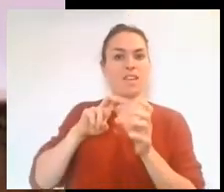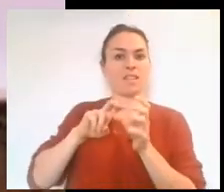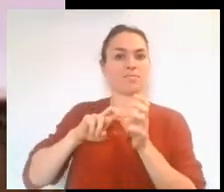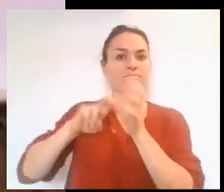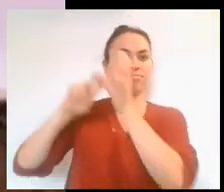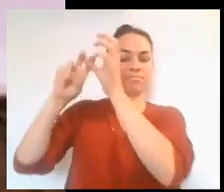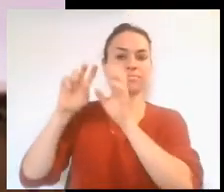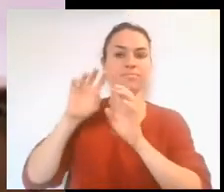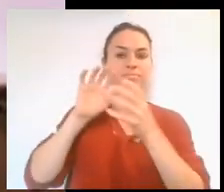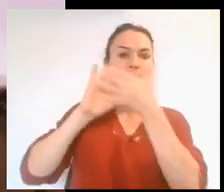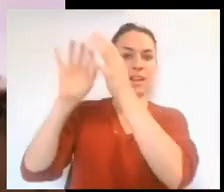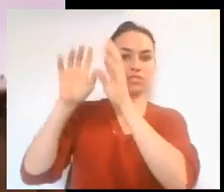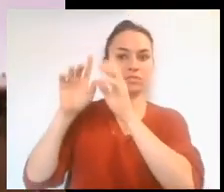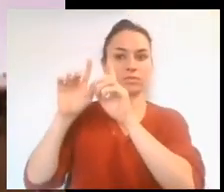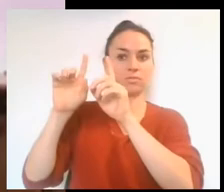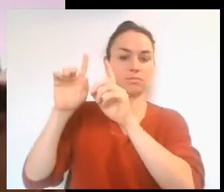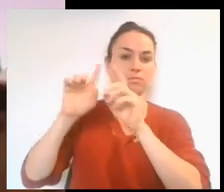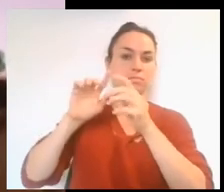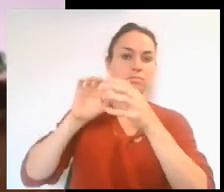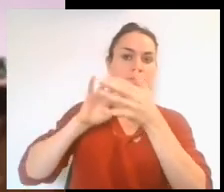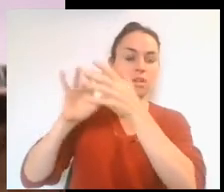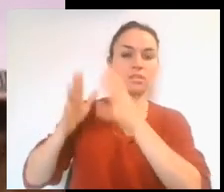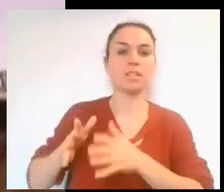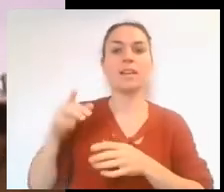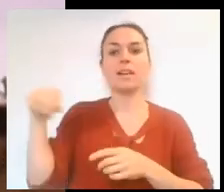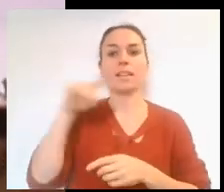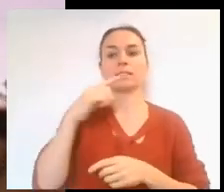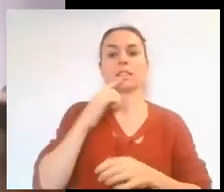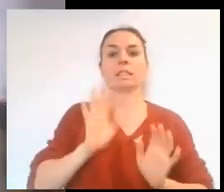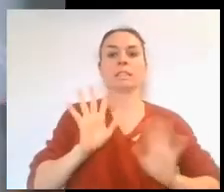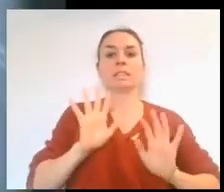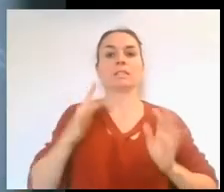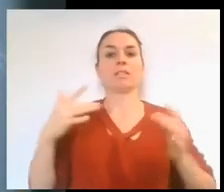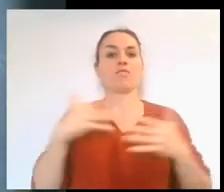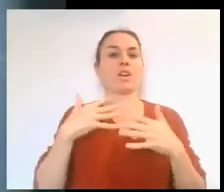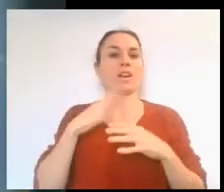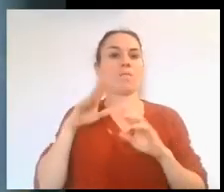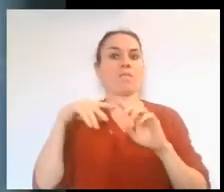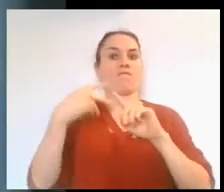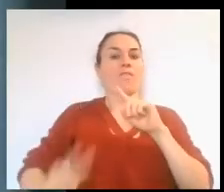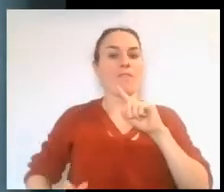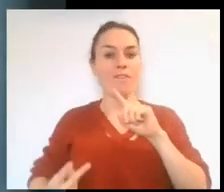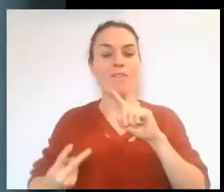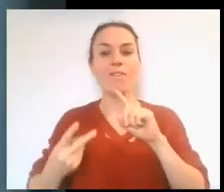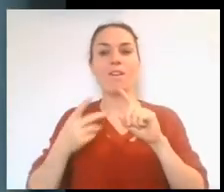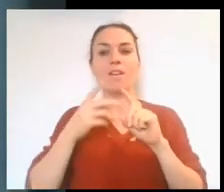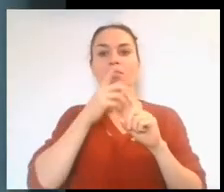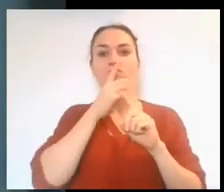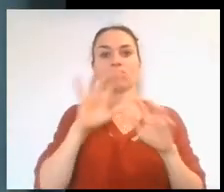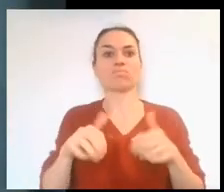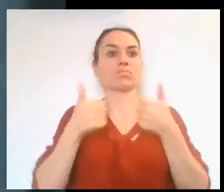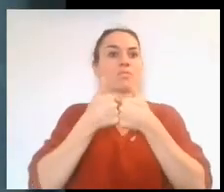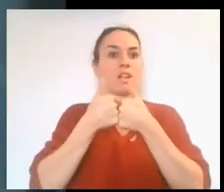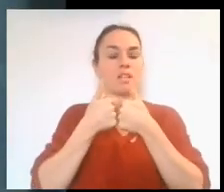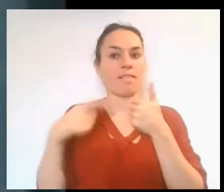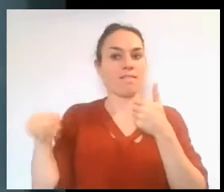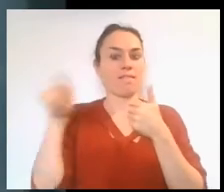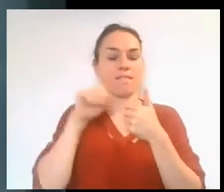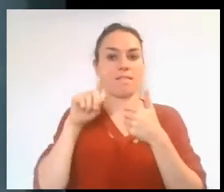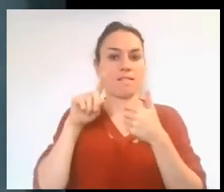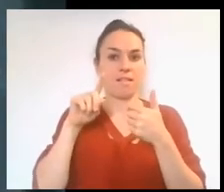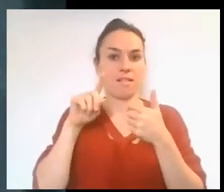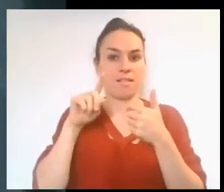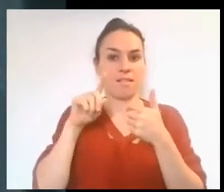difficult for them to do anything but release their hands from these yellow